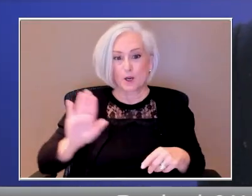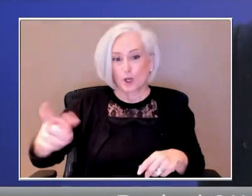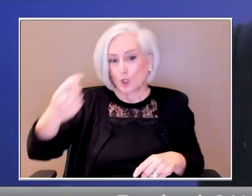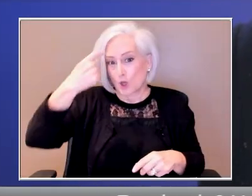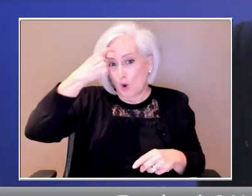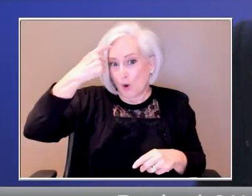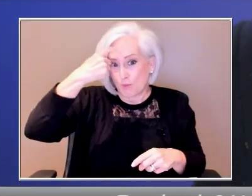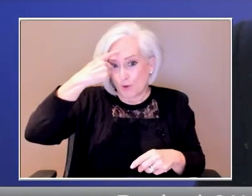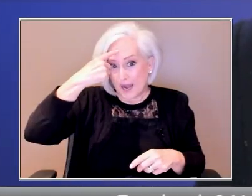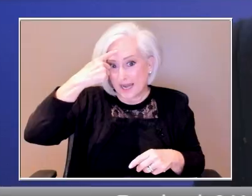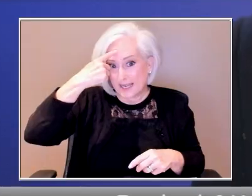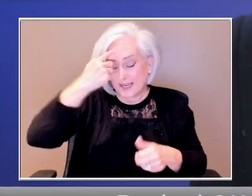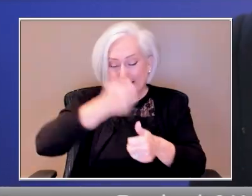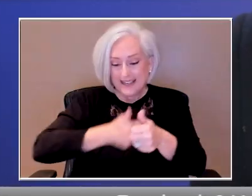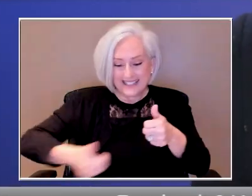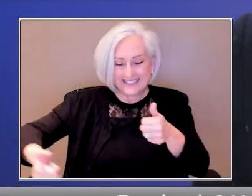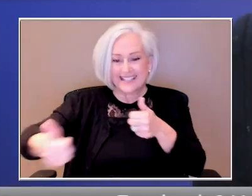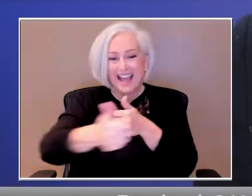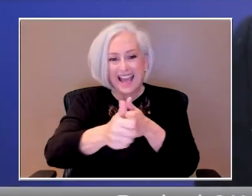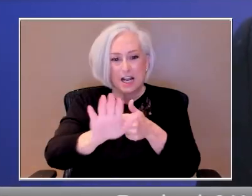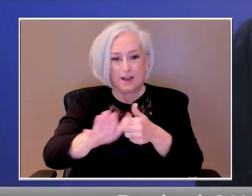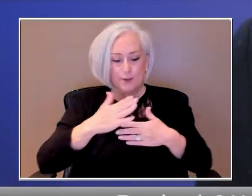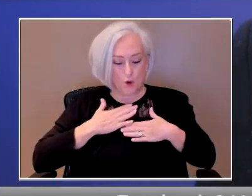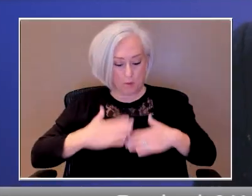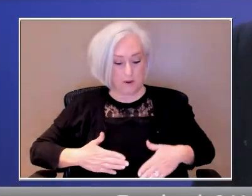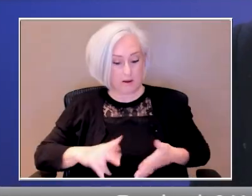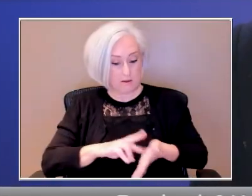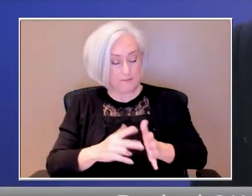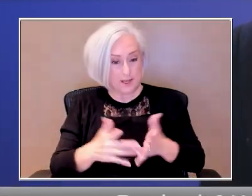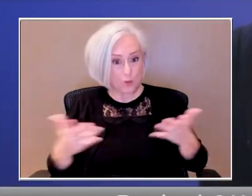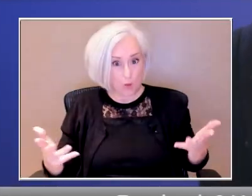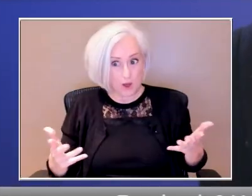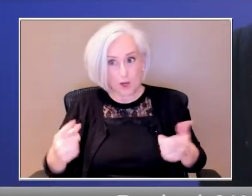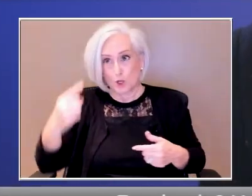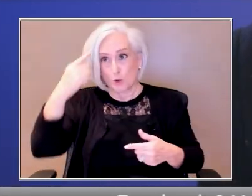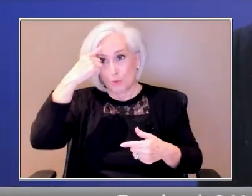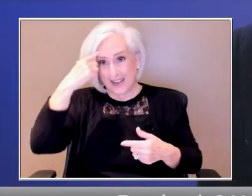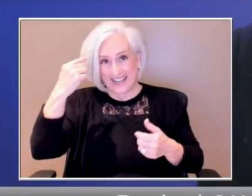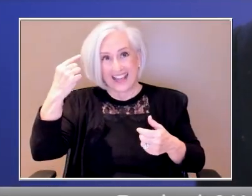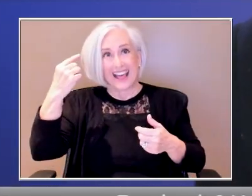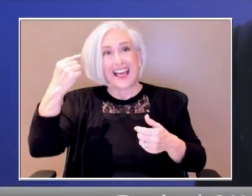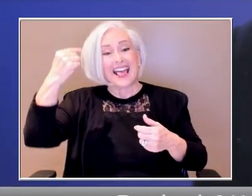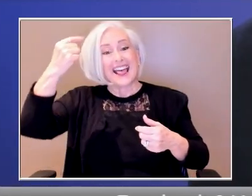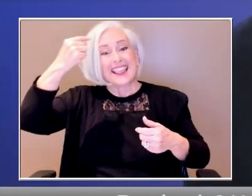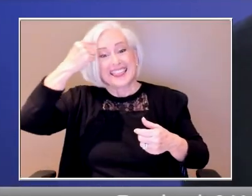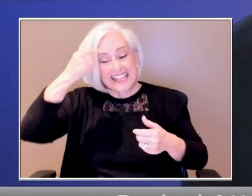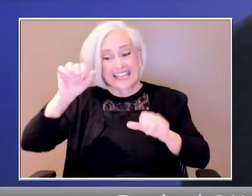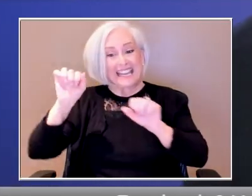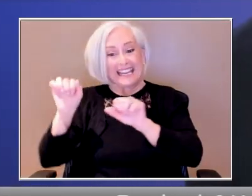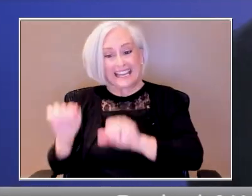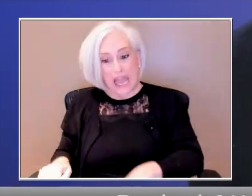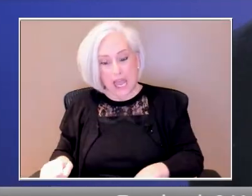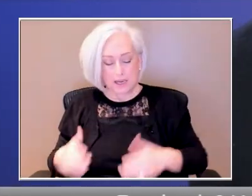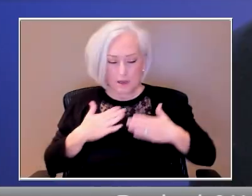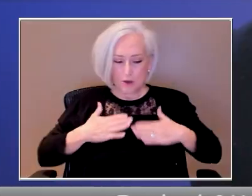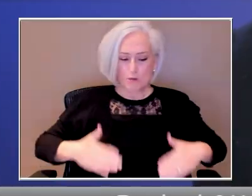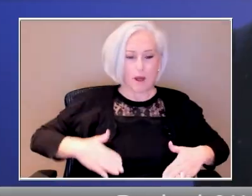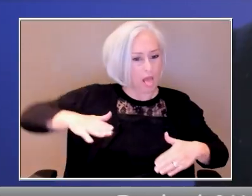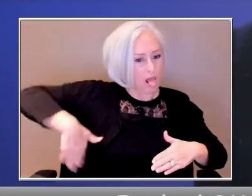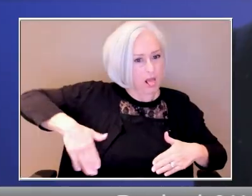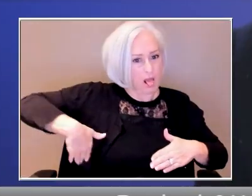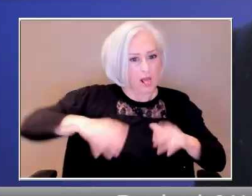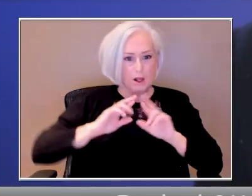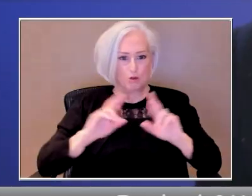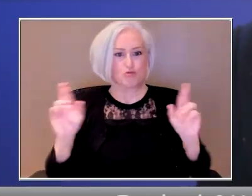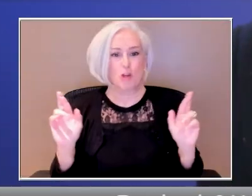your body, so you think you can do more than you can. And my one example I'll share is, I was walking around the room for 5